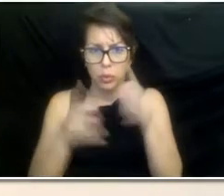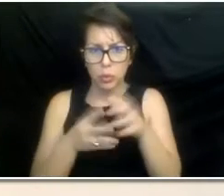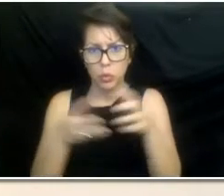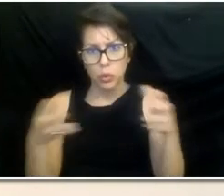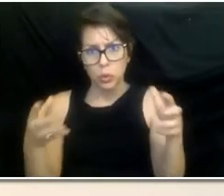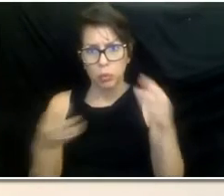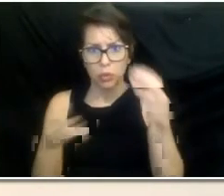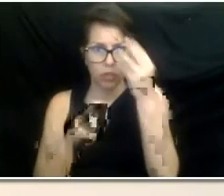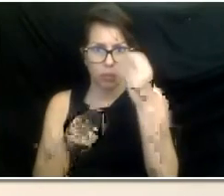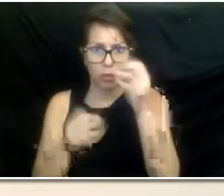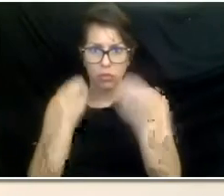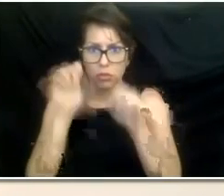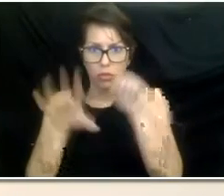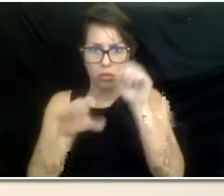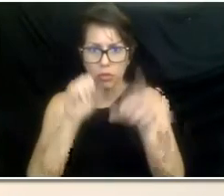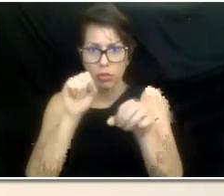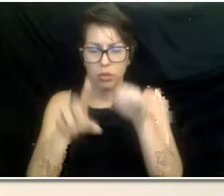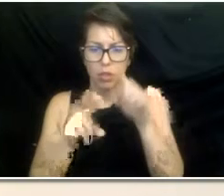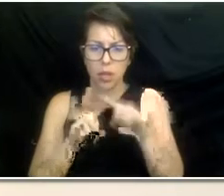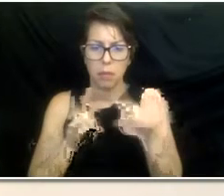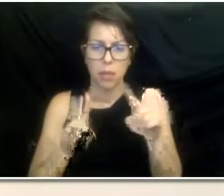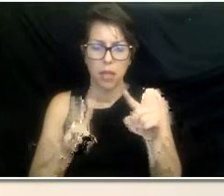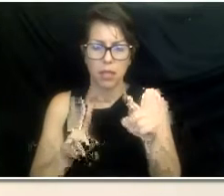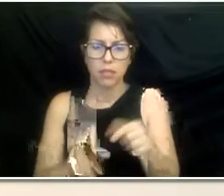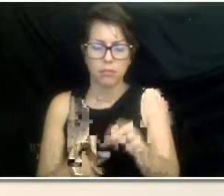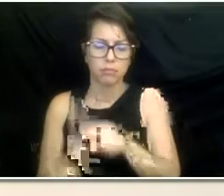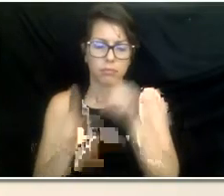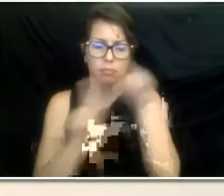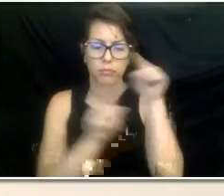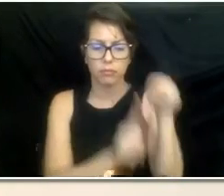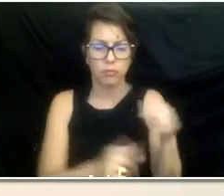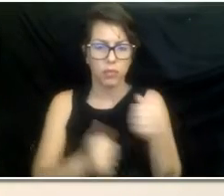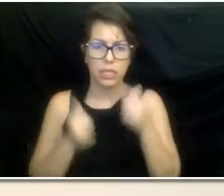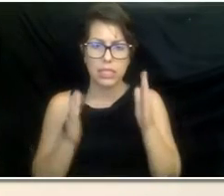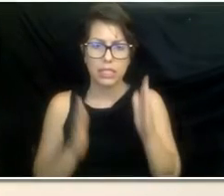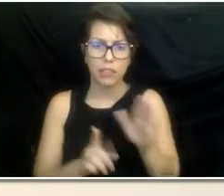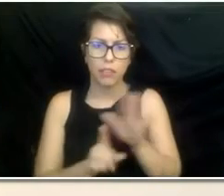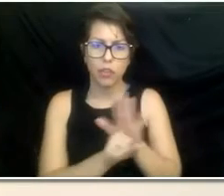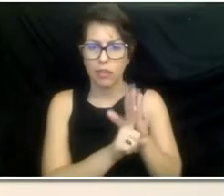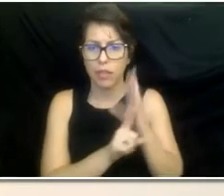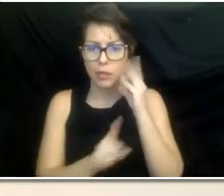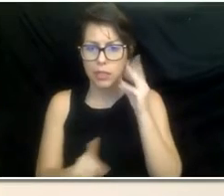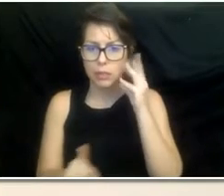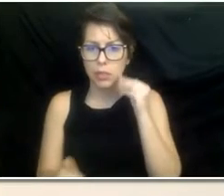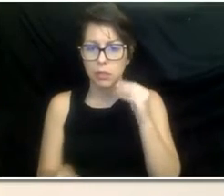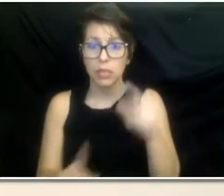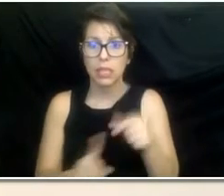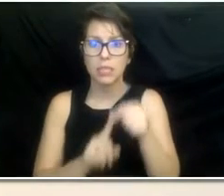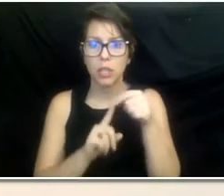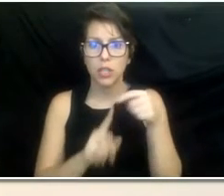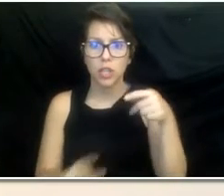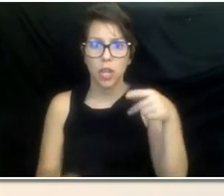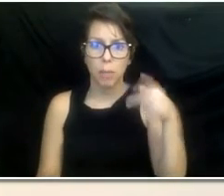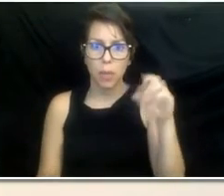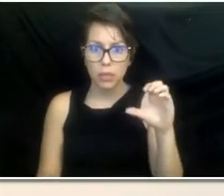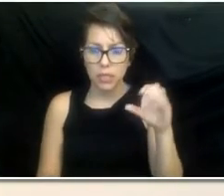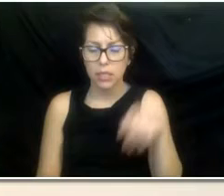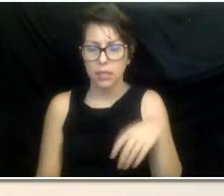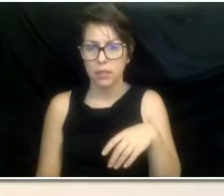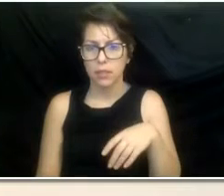you could just take the next couple moments and imagine what it would feel like to be in the shoes of a survivor in this extraordinary time that we're